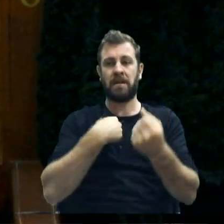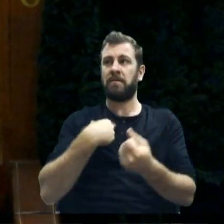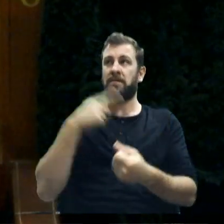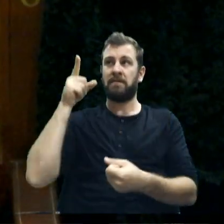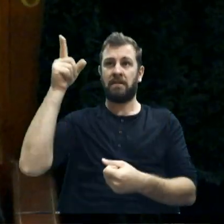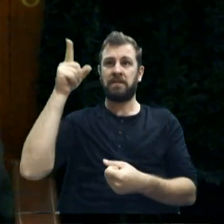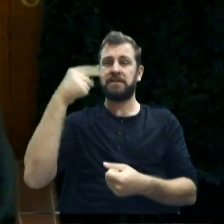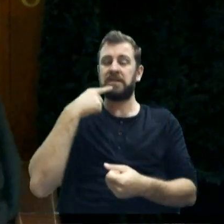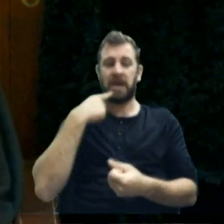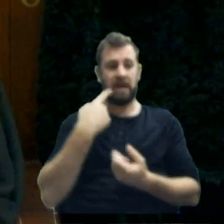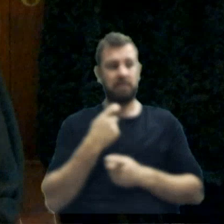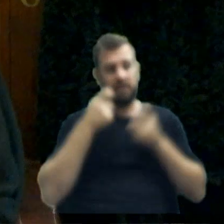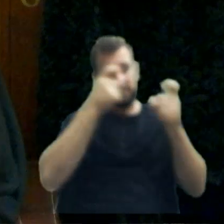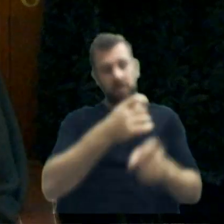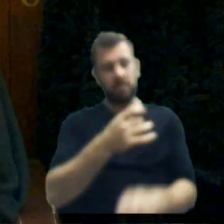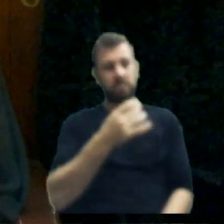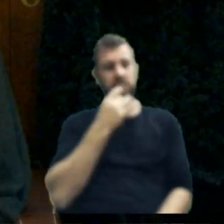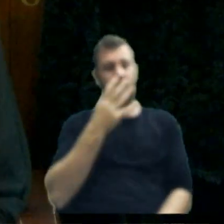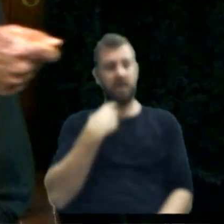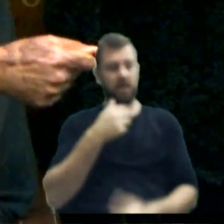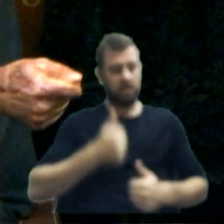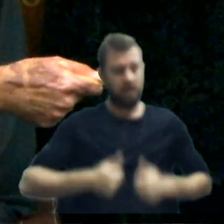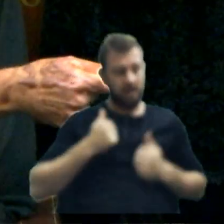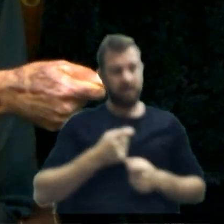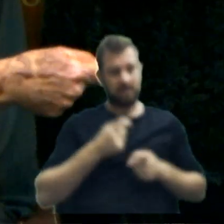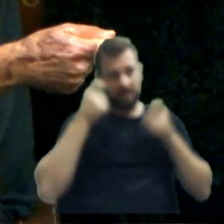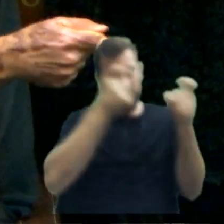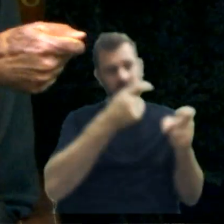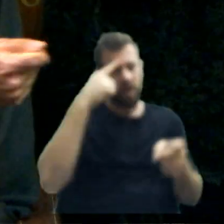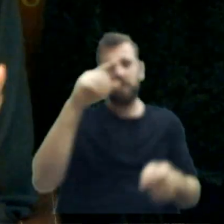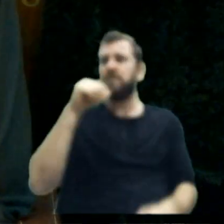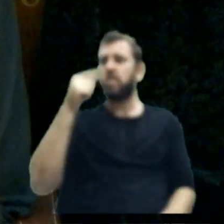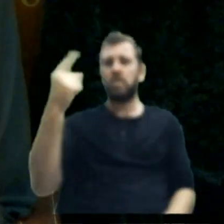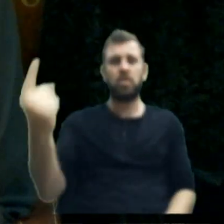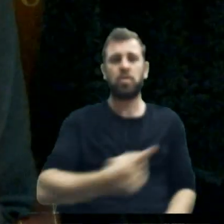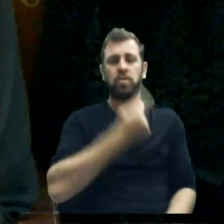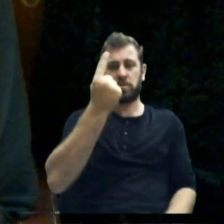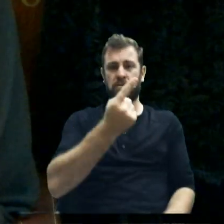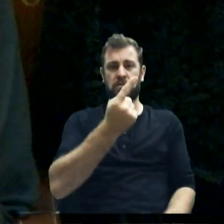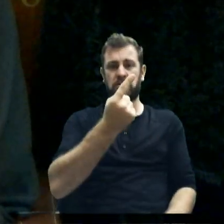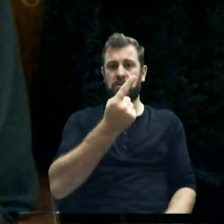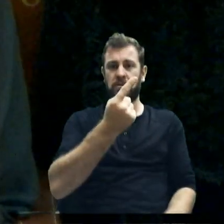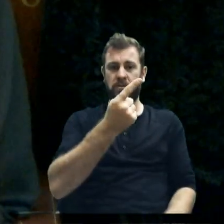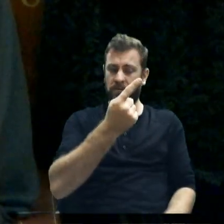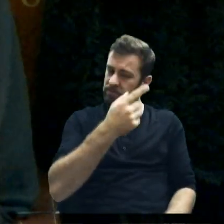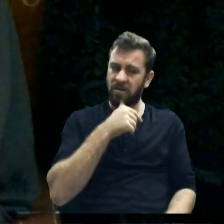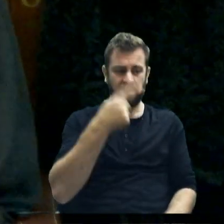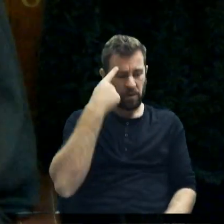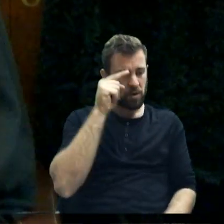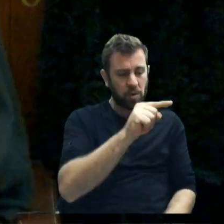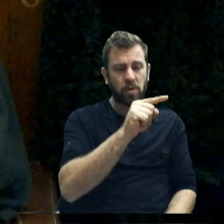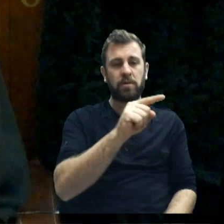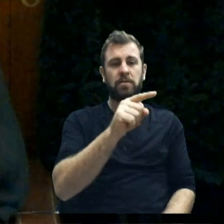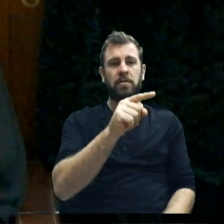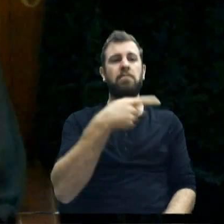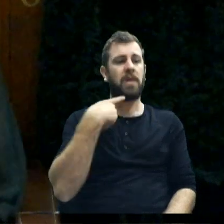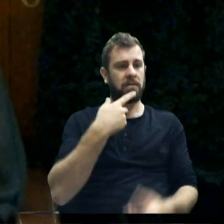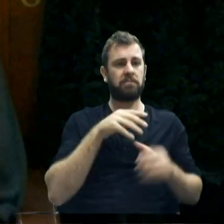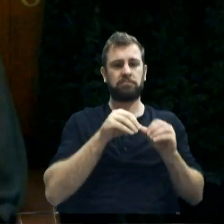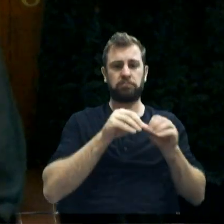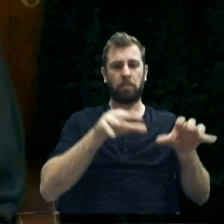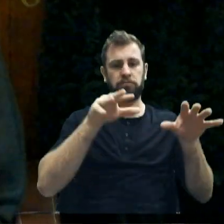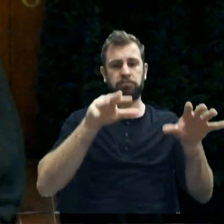for yourself. Take that flashlight and enlighten the path of those around you. And walk with the